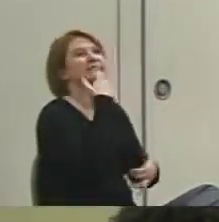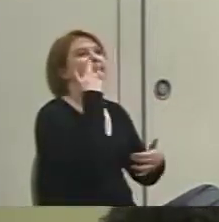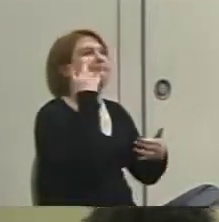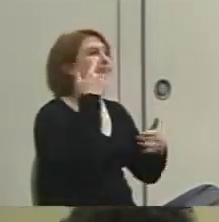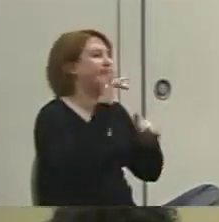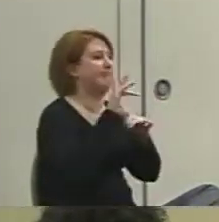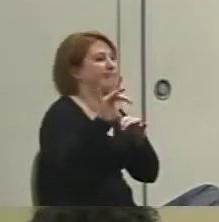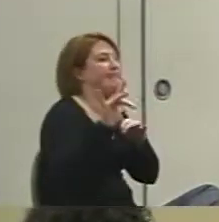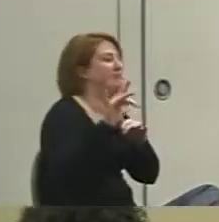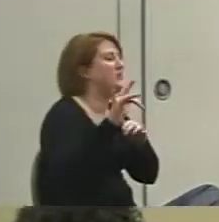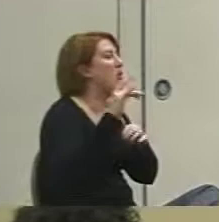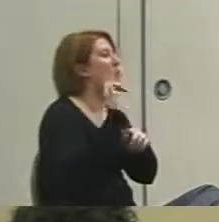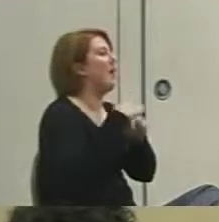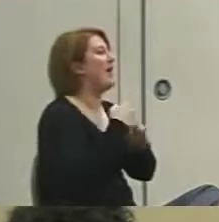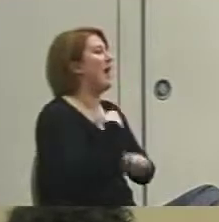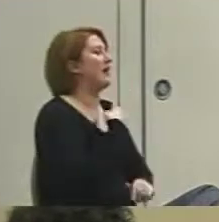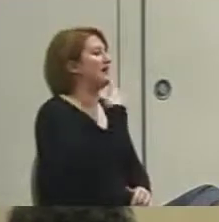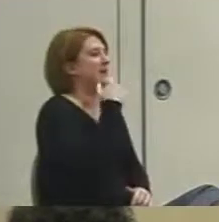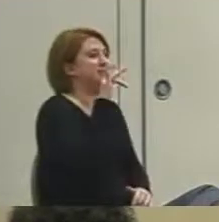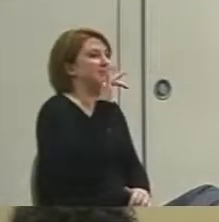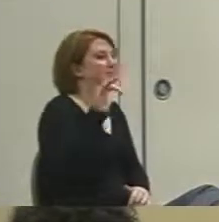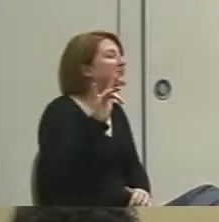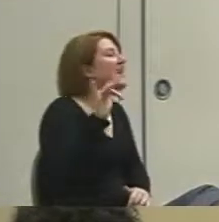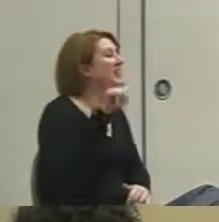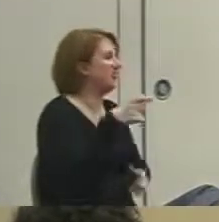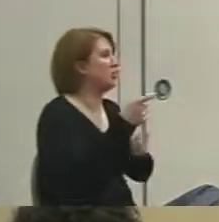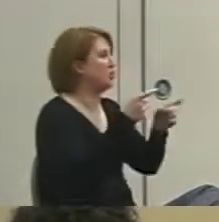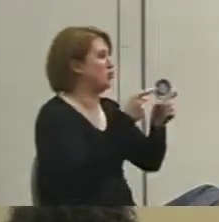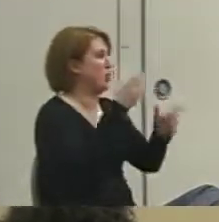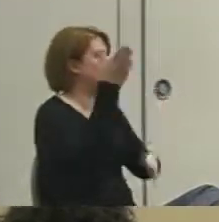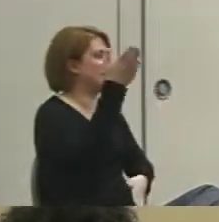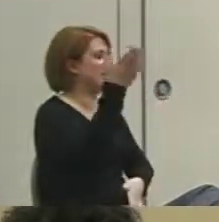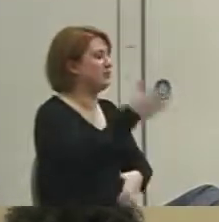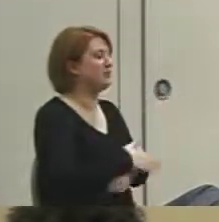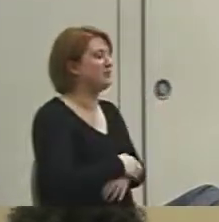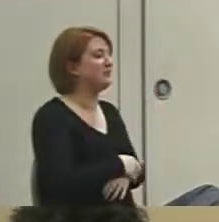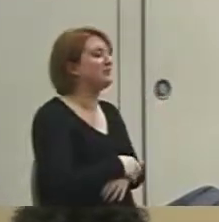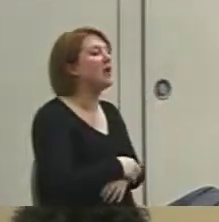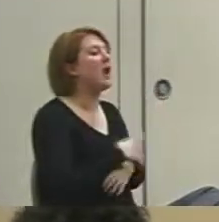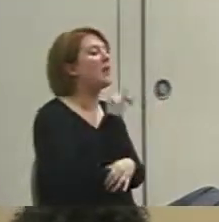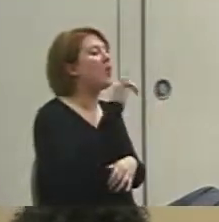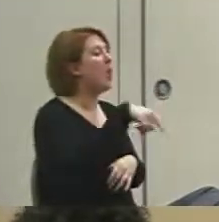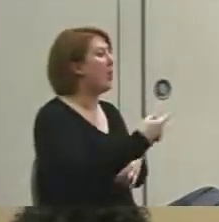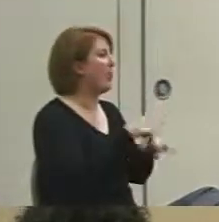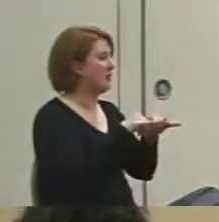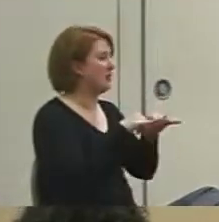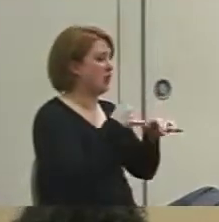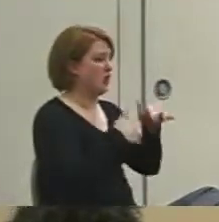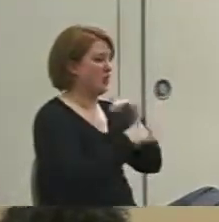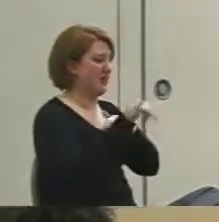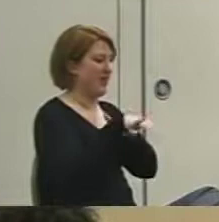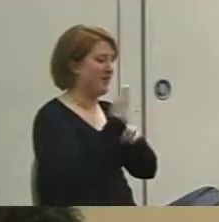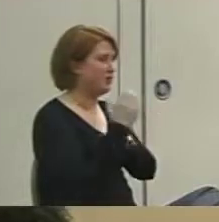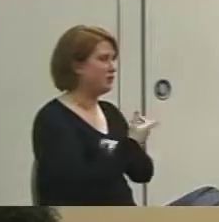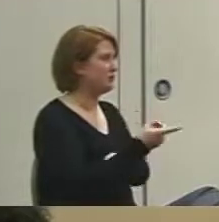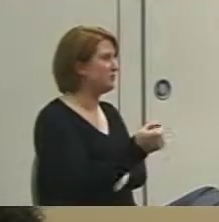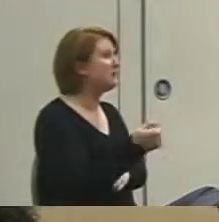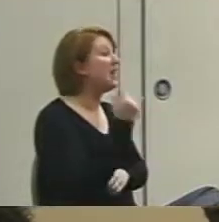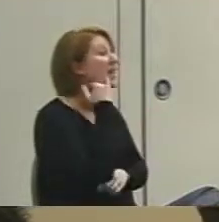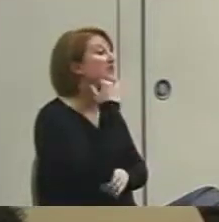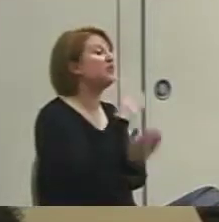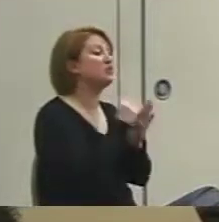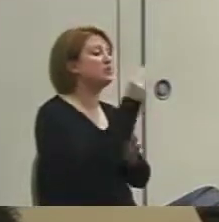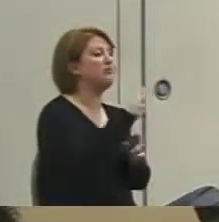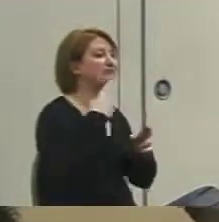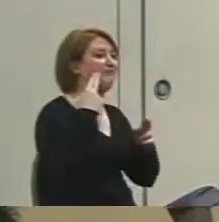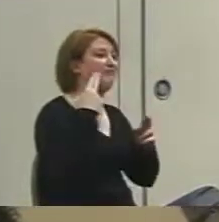says this, whenever I say this. Those are control presentations. I'm only going to measure under those conditions. When a student calls him a name,